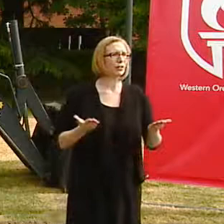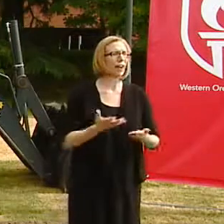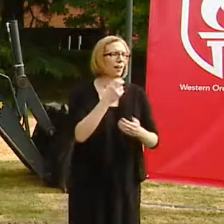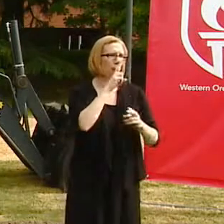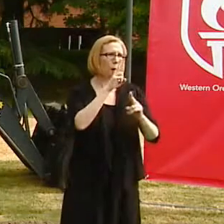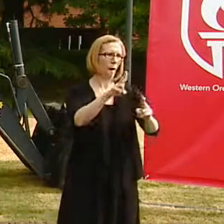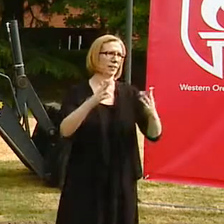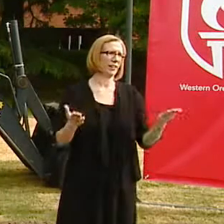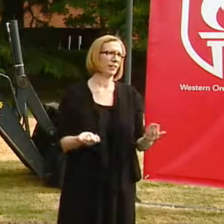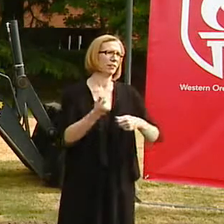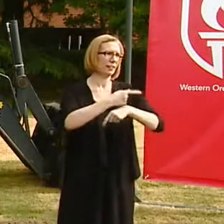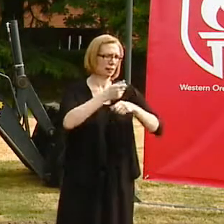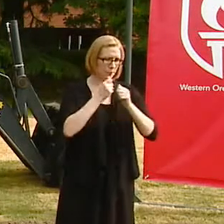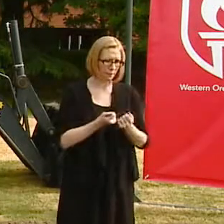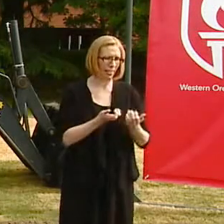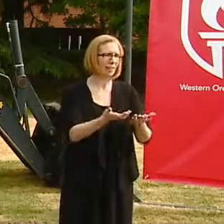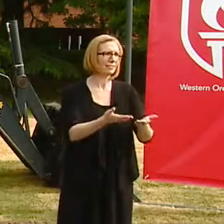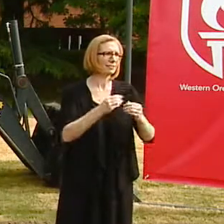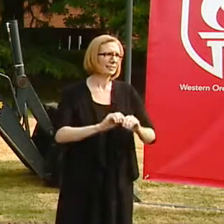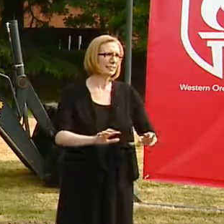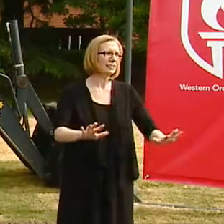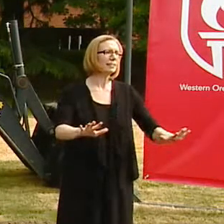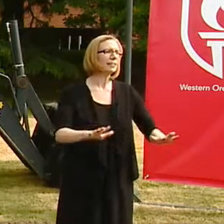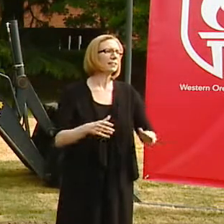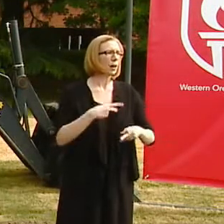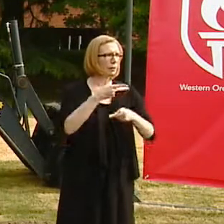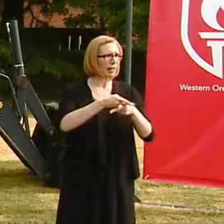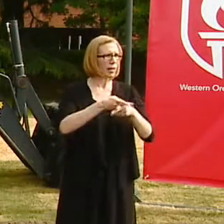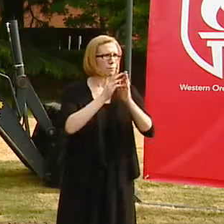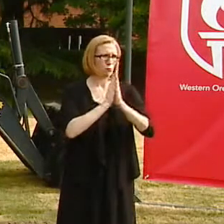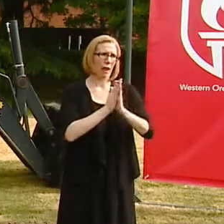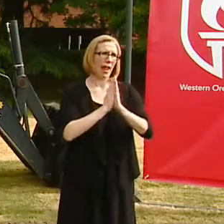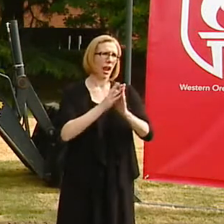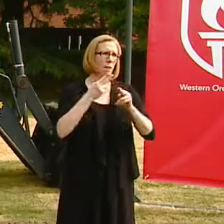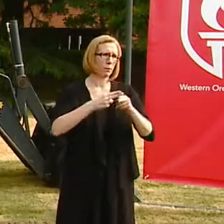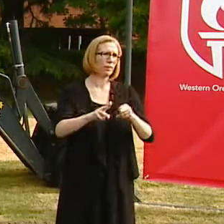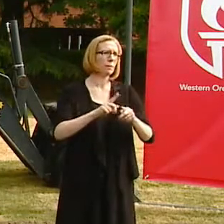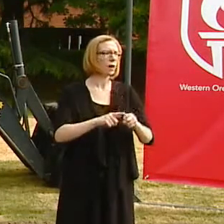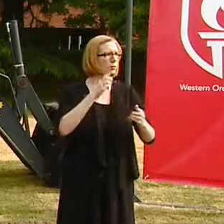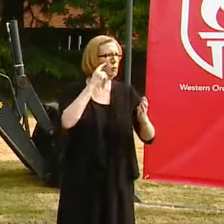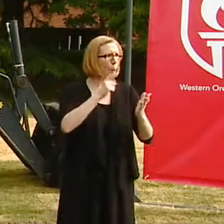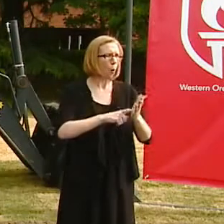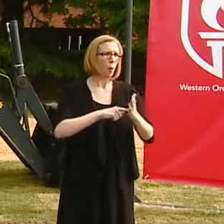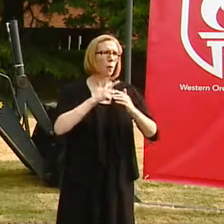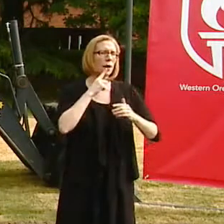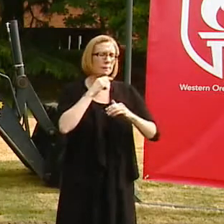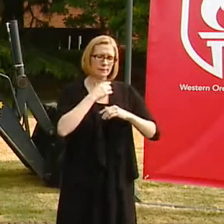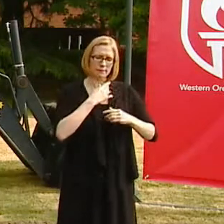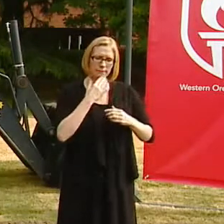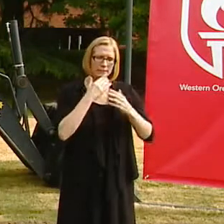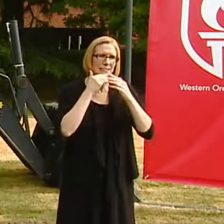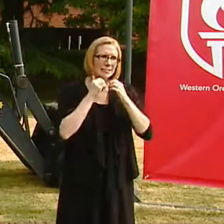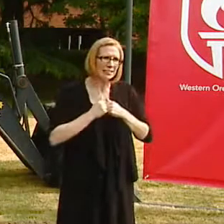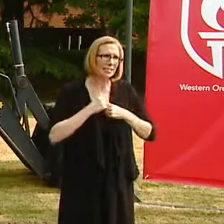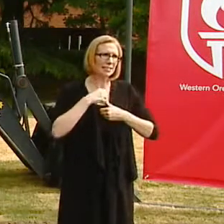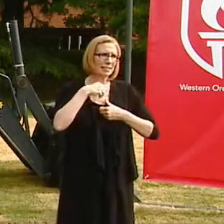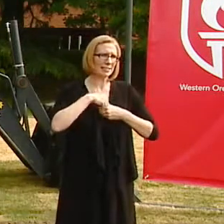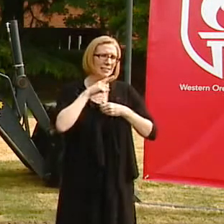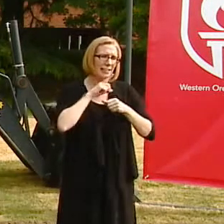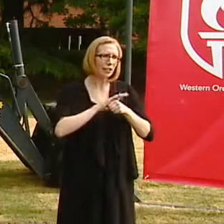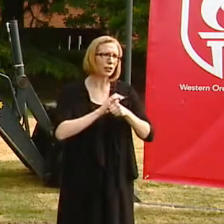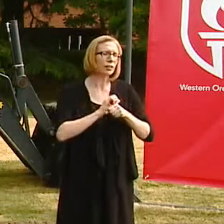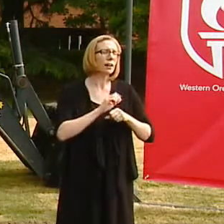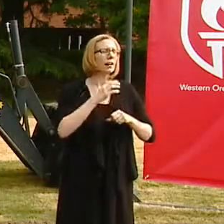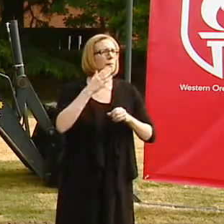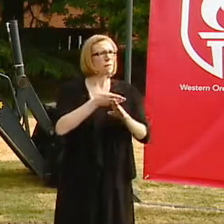it's an honor to be here to give this blessing. So I'll keep this prayer brief, but please know it's a sincere prayer. And before